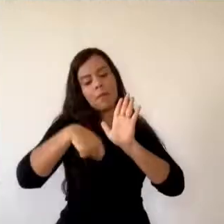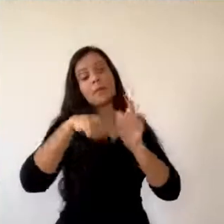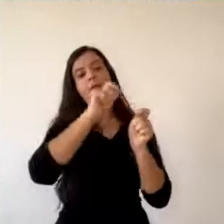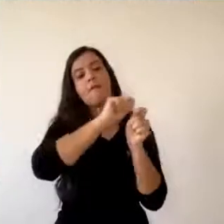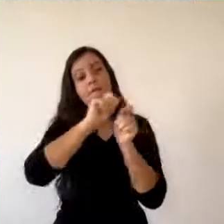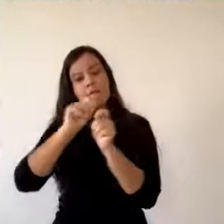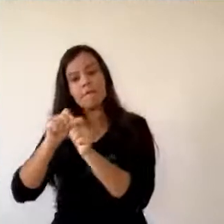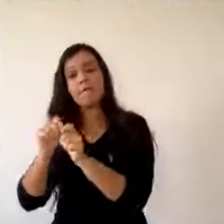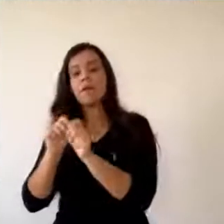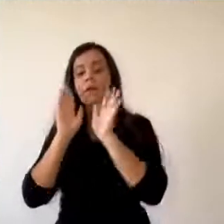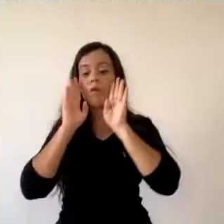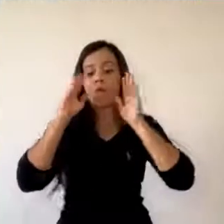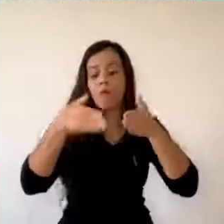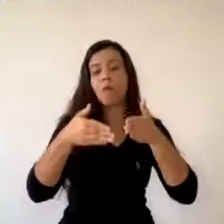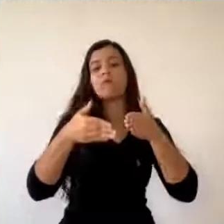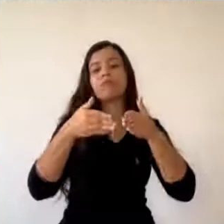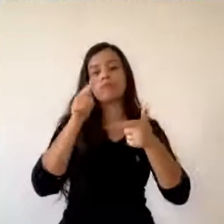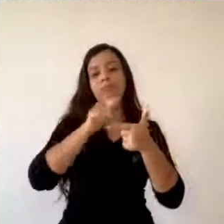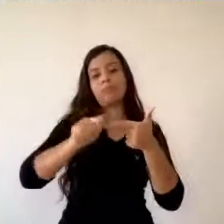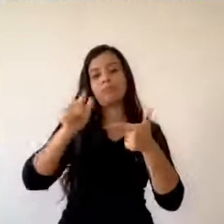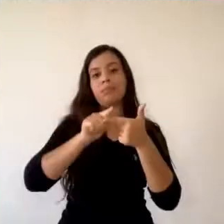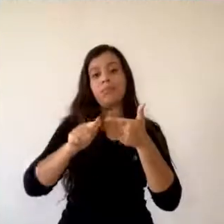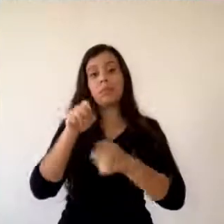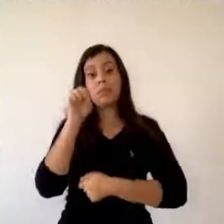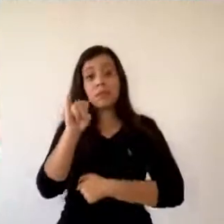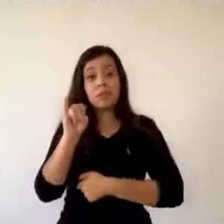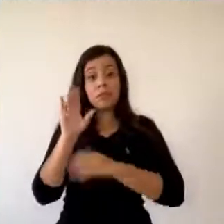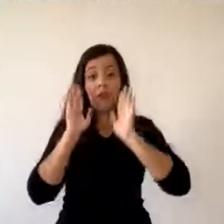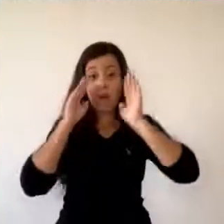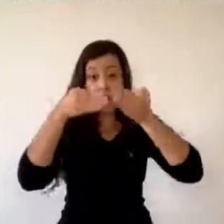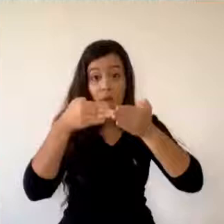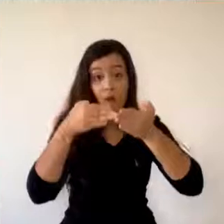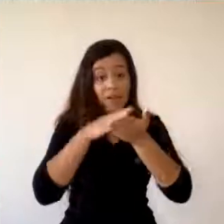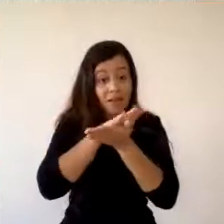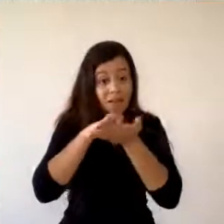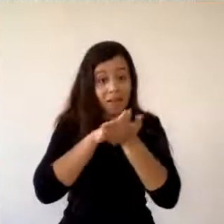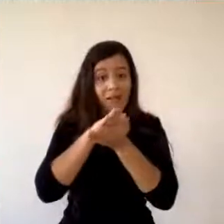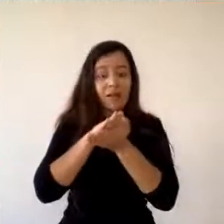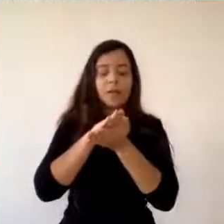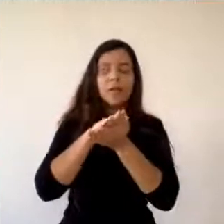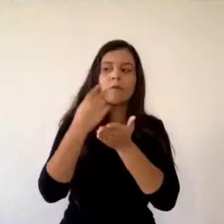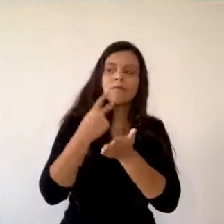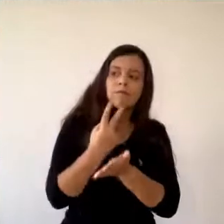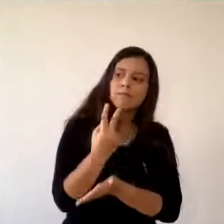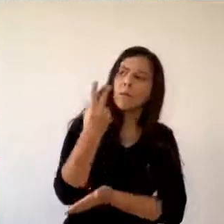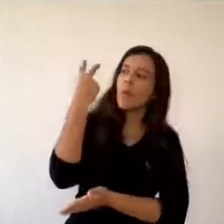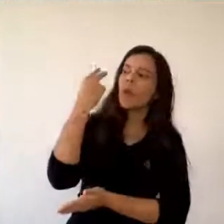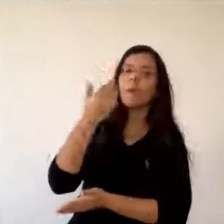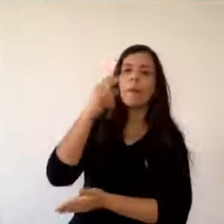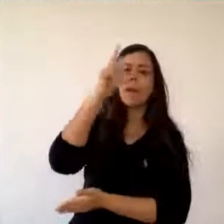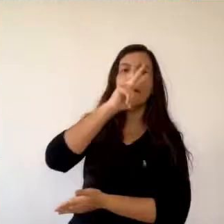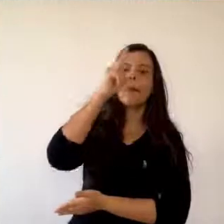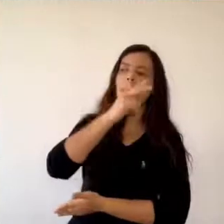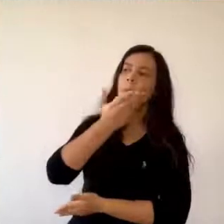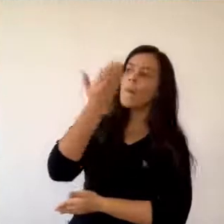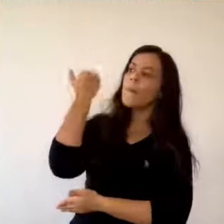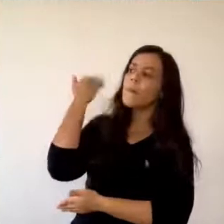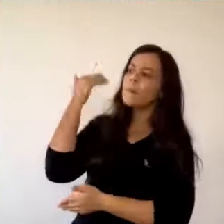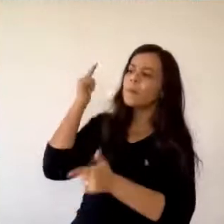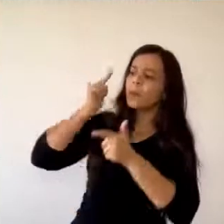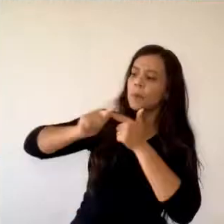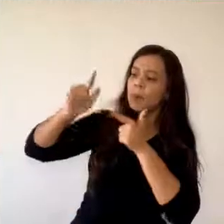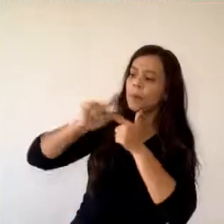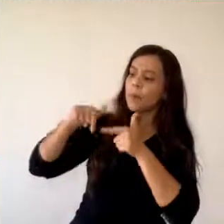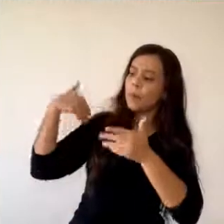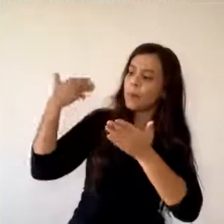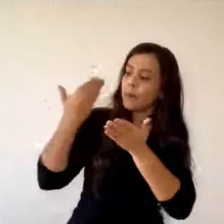then have solutions that are going to adequately address the problem. So, however, if we don't look